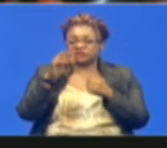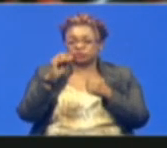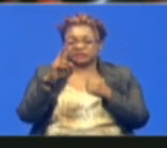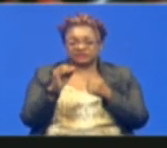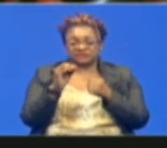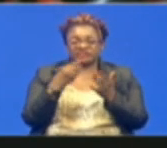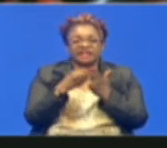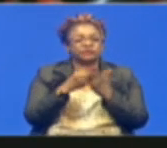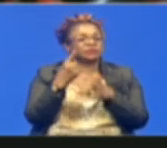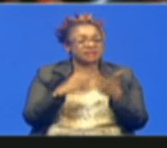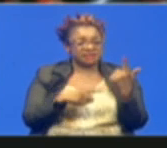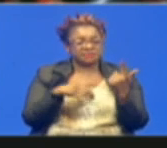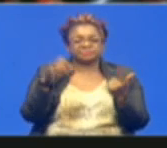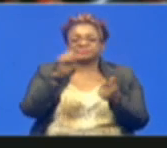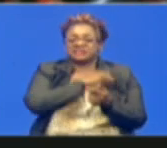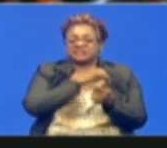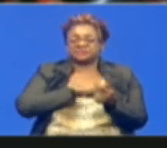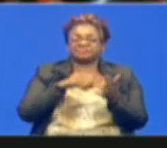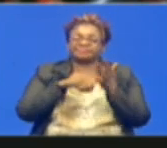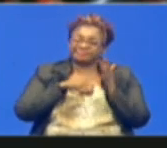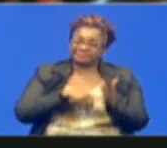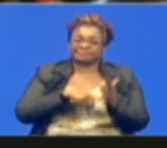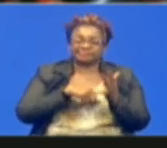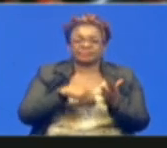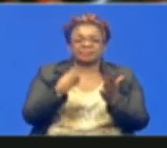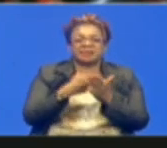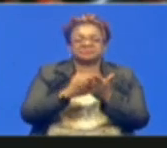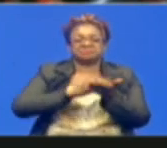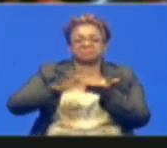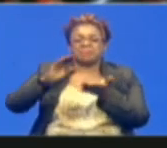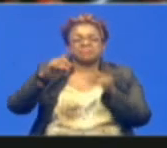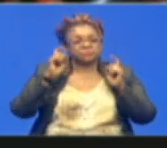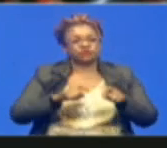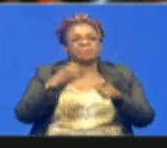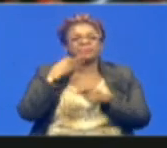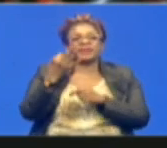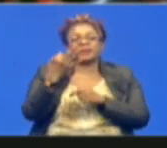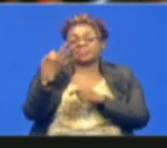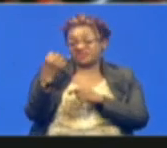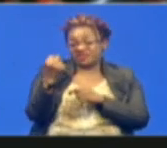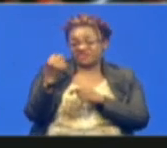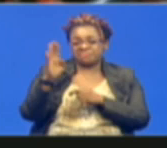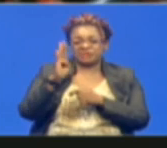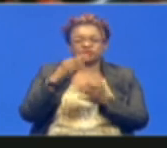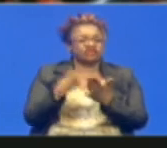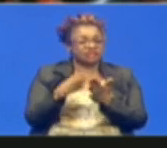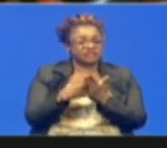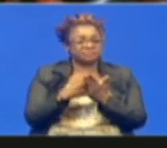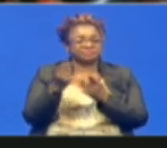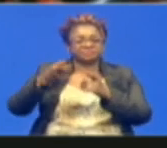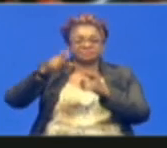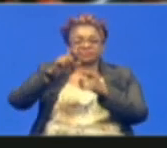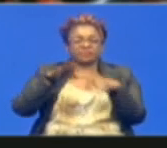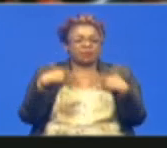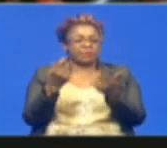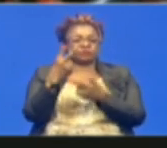financial year, Senate insists the figure disbursed to counties should be 335 billion shillings, an increase of about